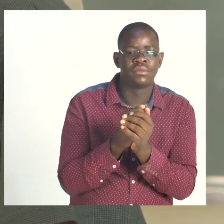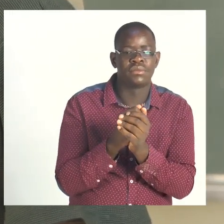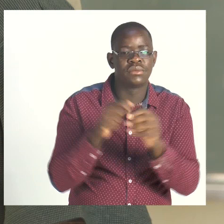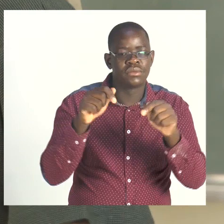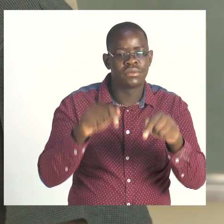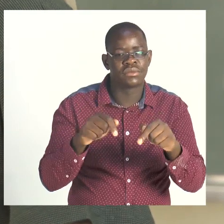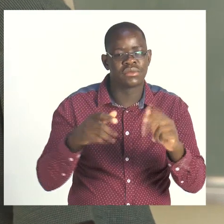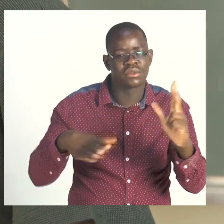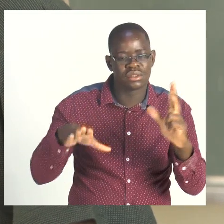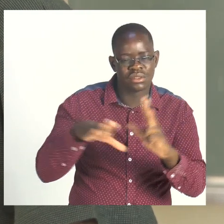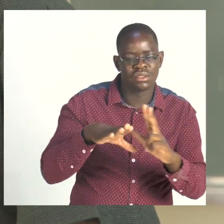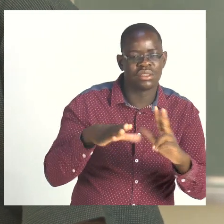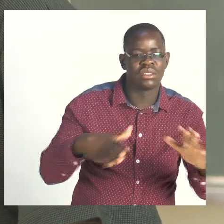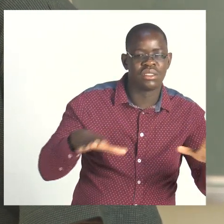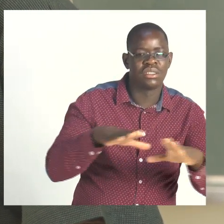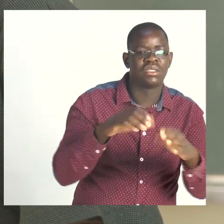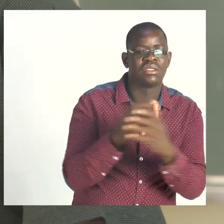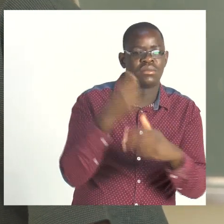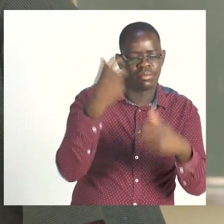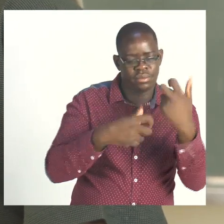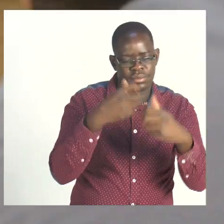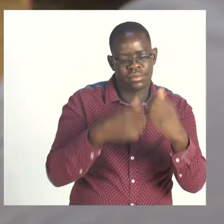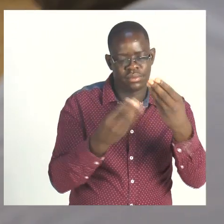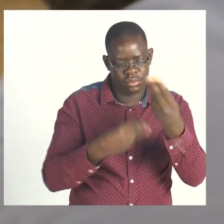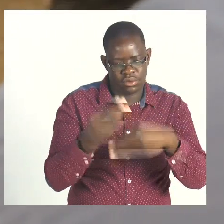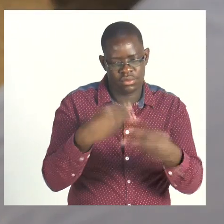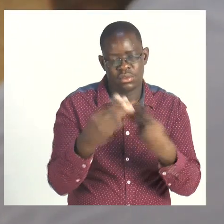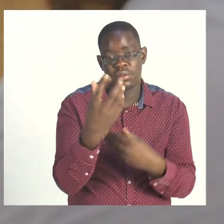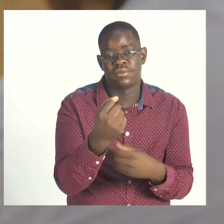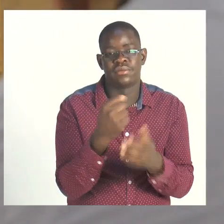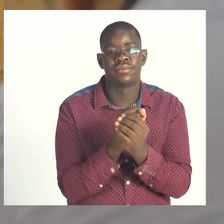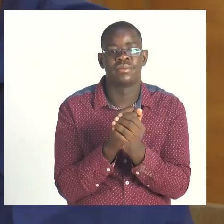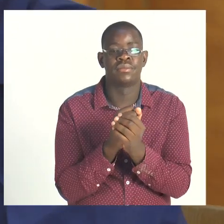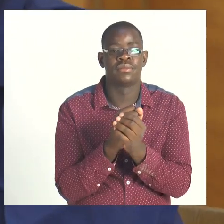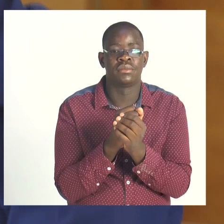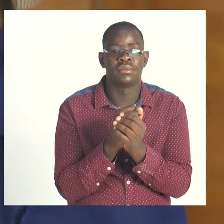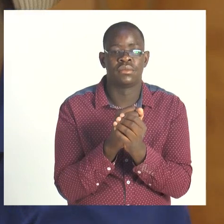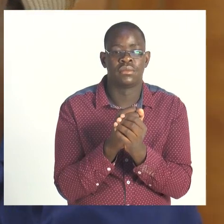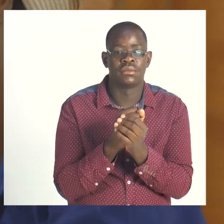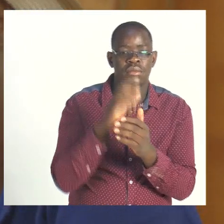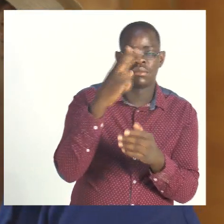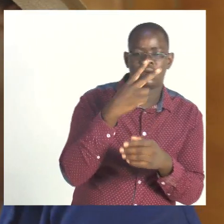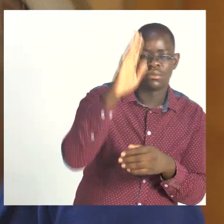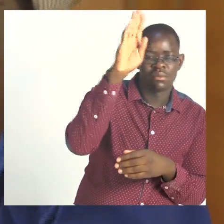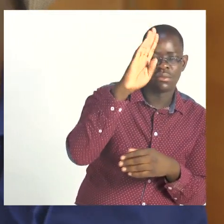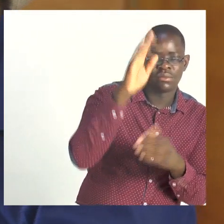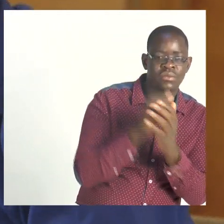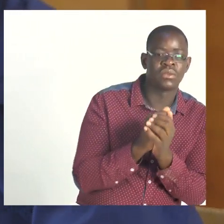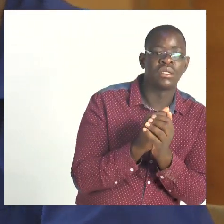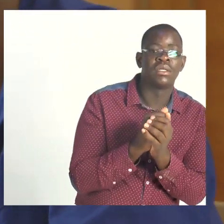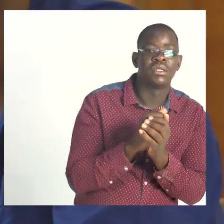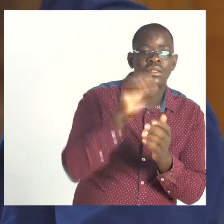this environmental impact will have an effect on our economy. Oh, I see there's a hand. Yes, ma'am.